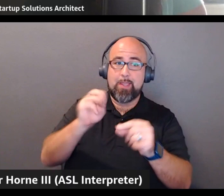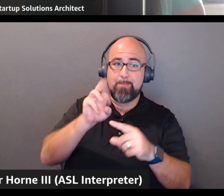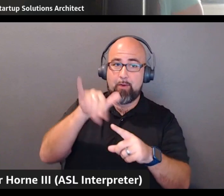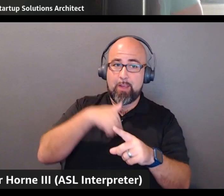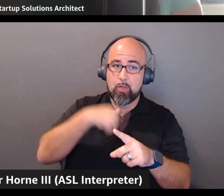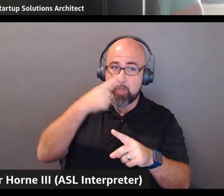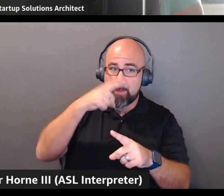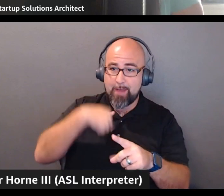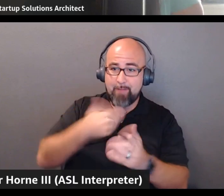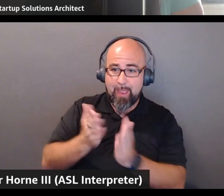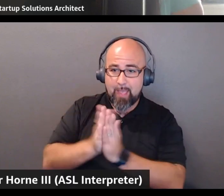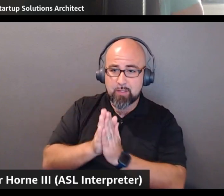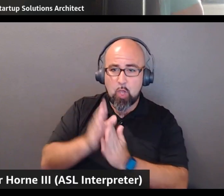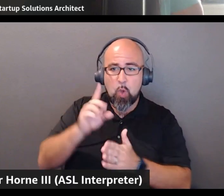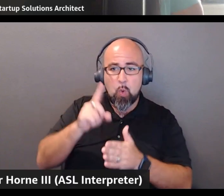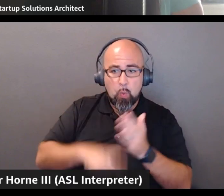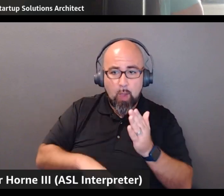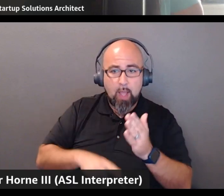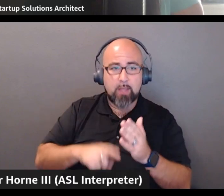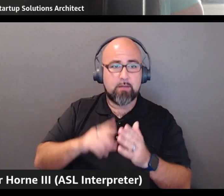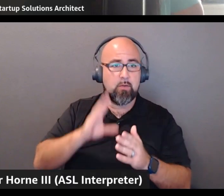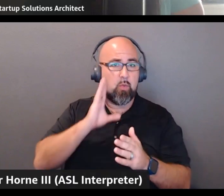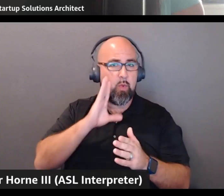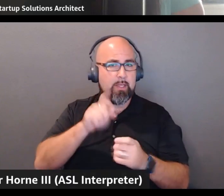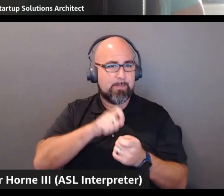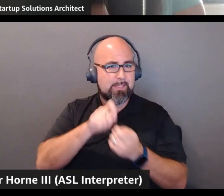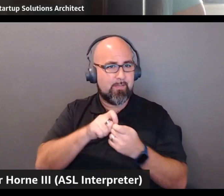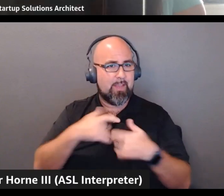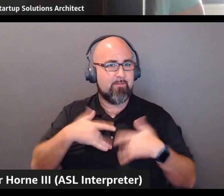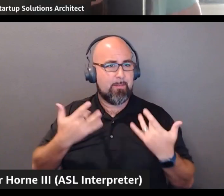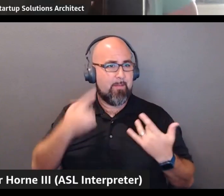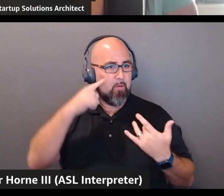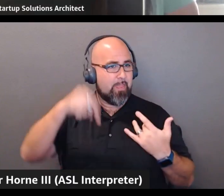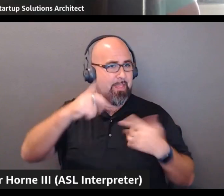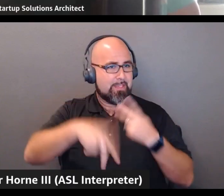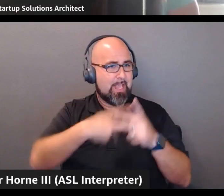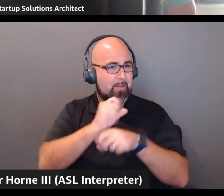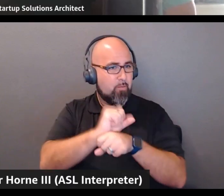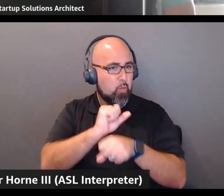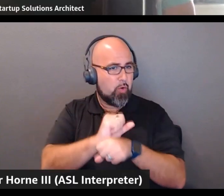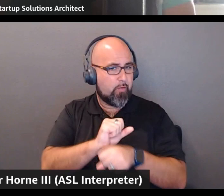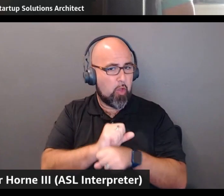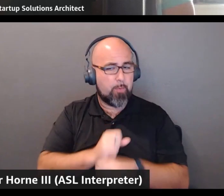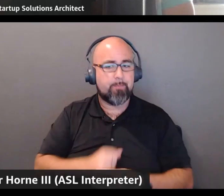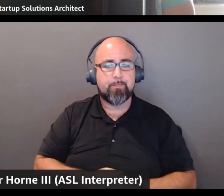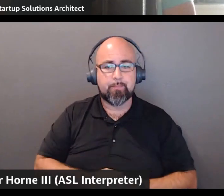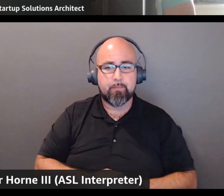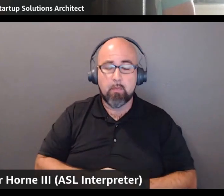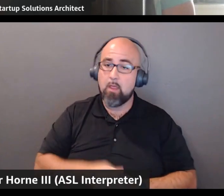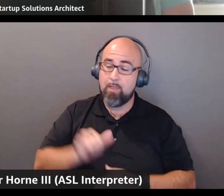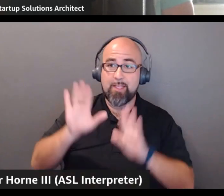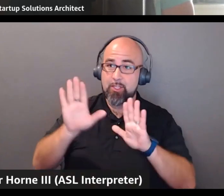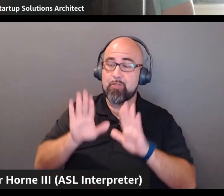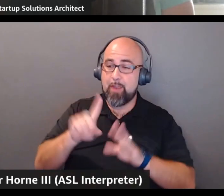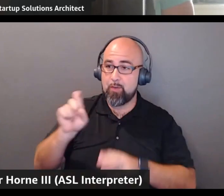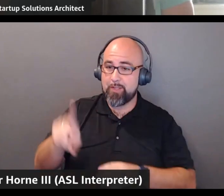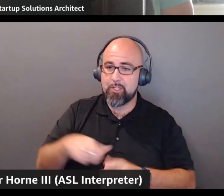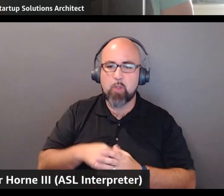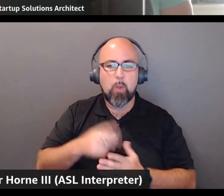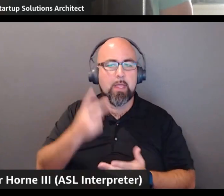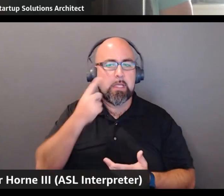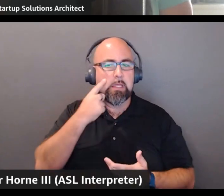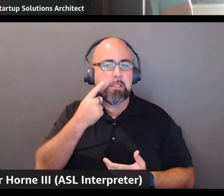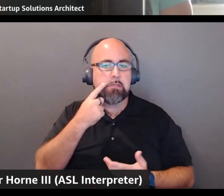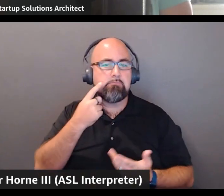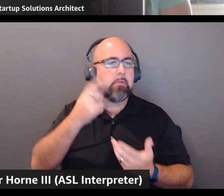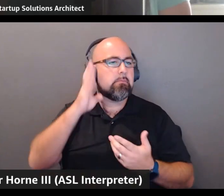ask, what would an example of an event be for this type of work? That's a good question. Yeah, that's a great question. So let's say I'm a